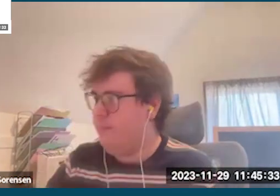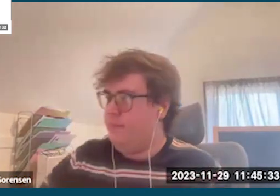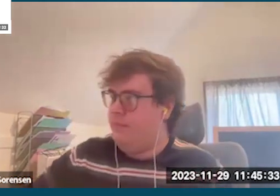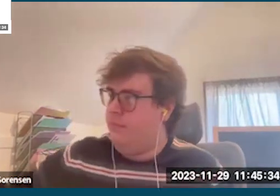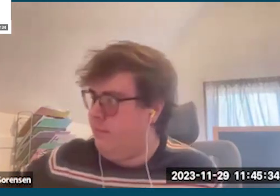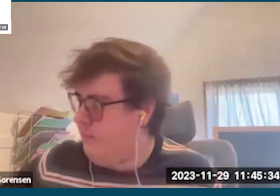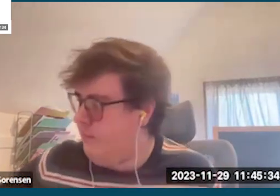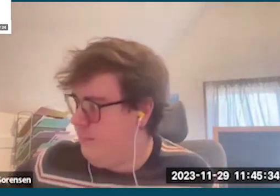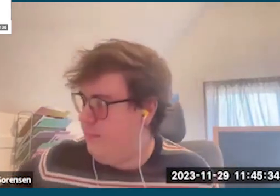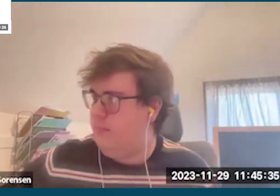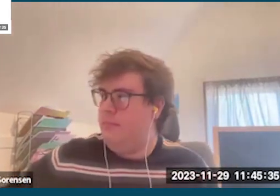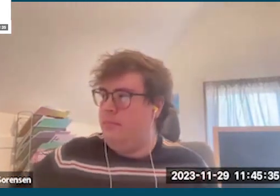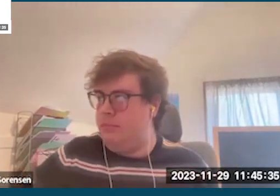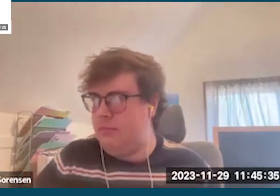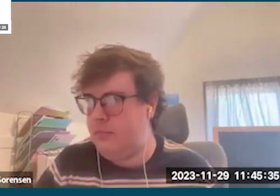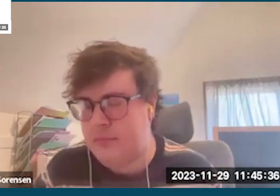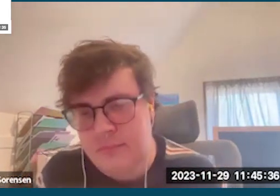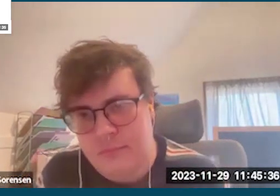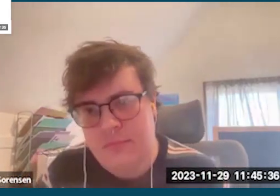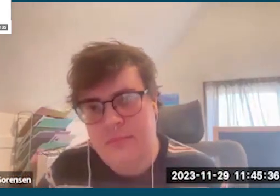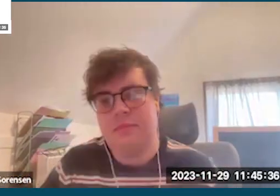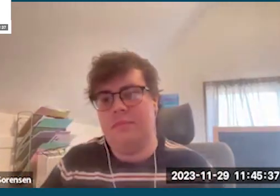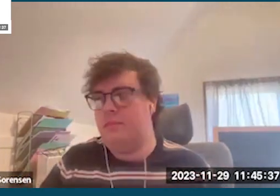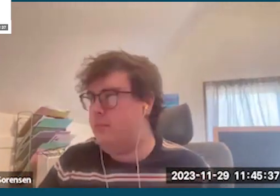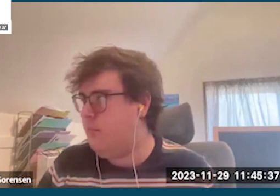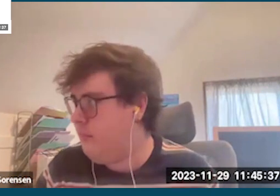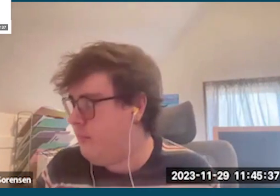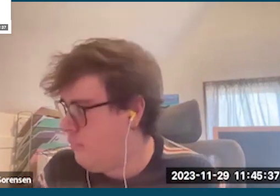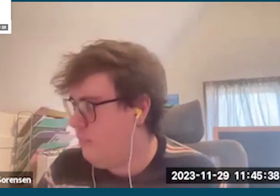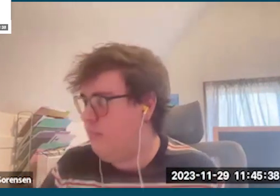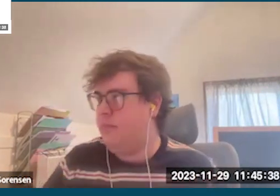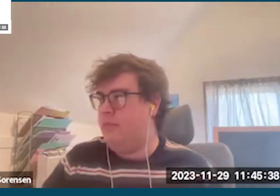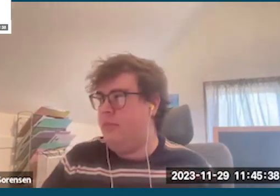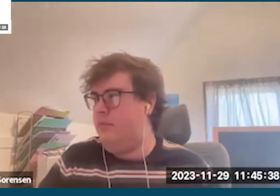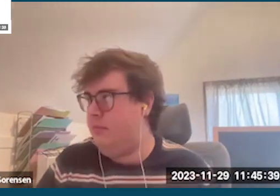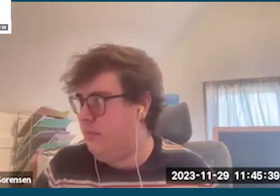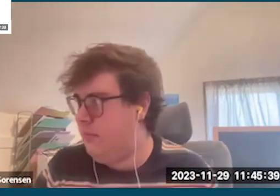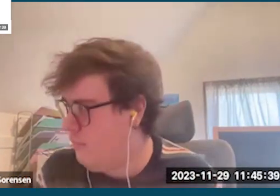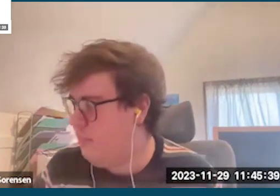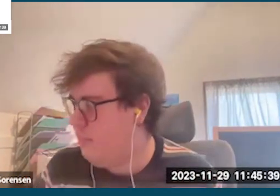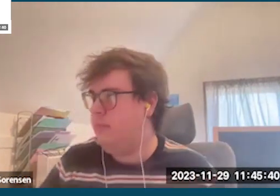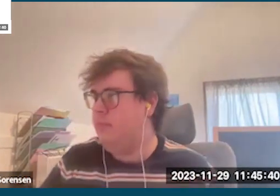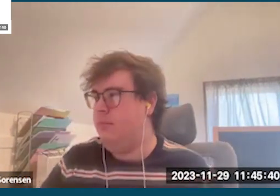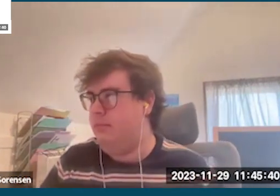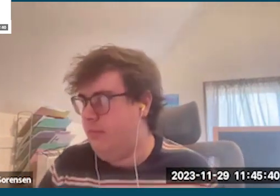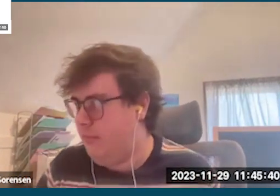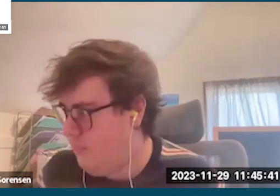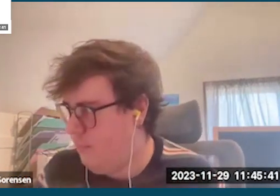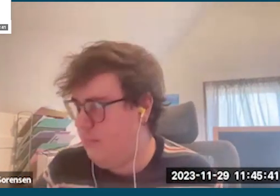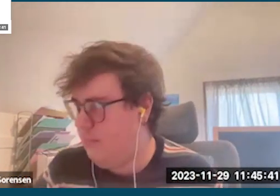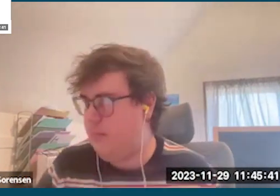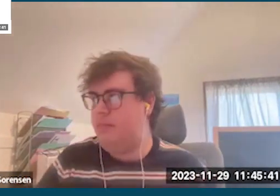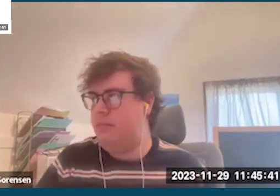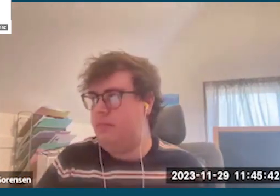labs. Fasting labs or labs that have to be done on certain times are the hardest for me, since I typically rely